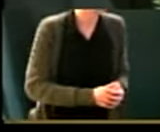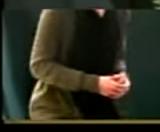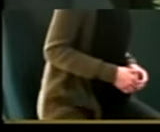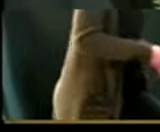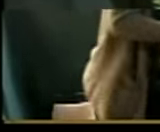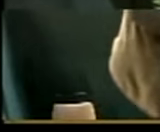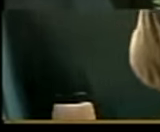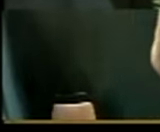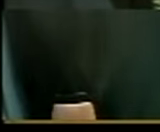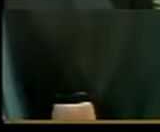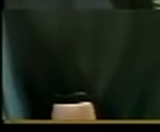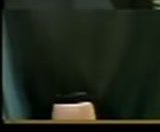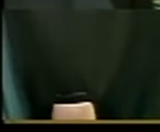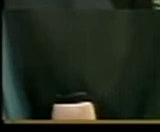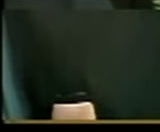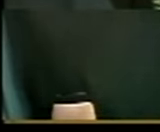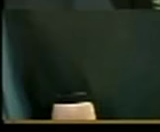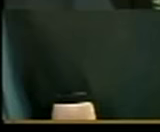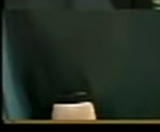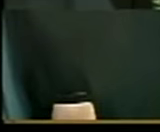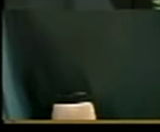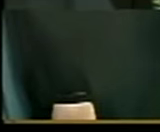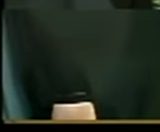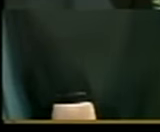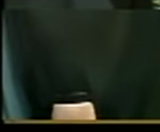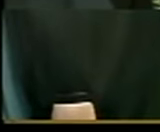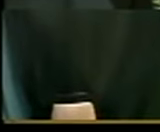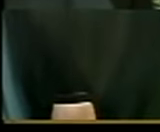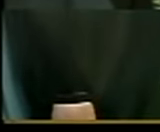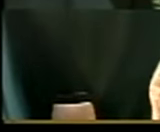And I want to mention something that occurred at one school.